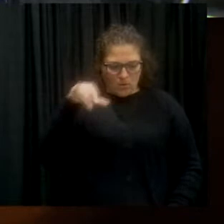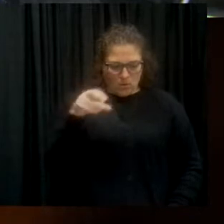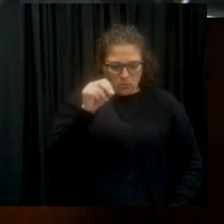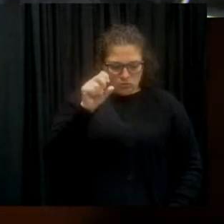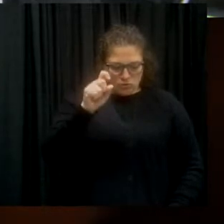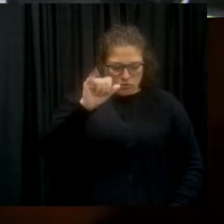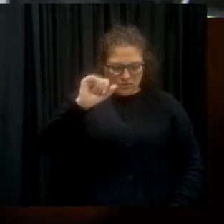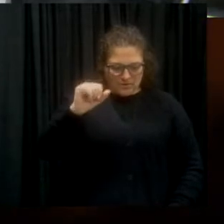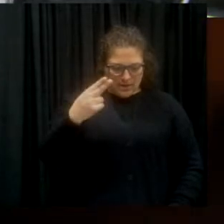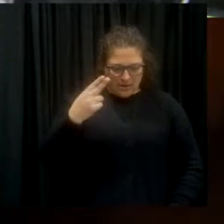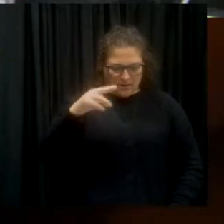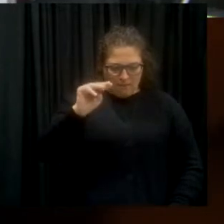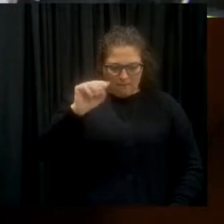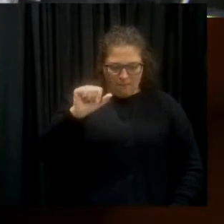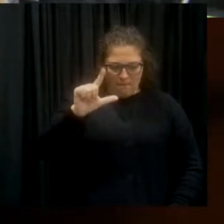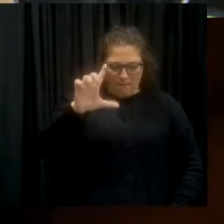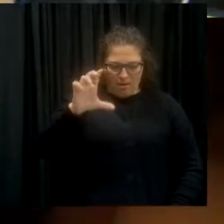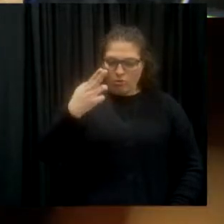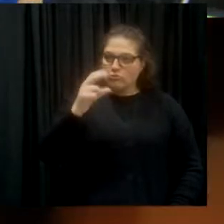Josiah Mailchop.